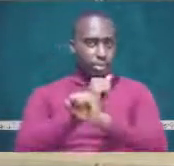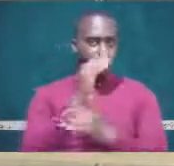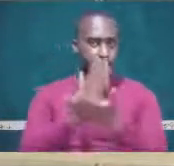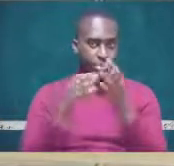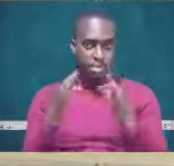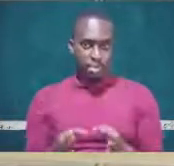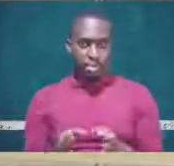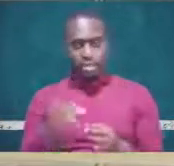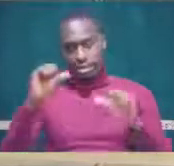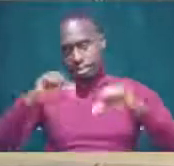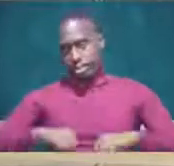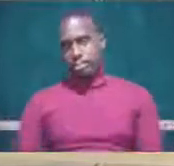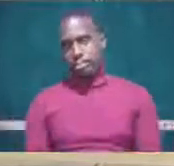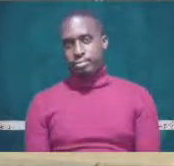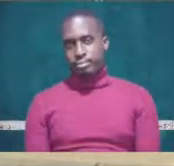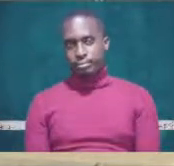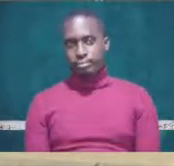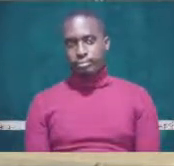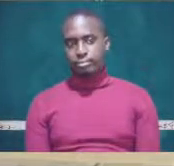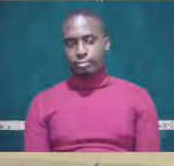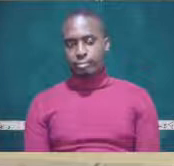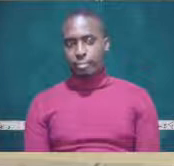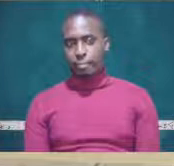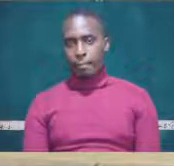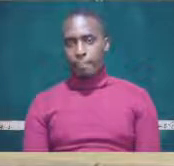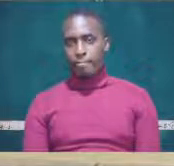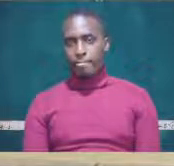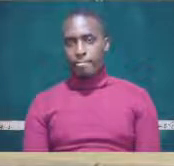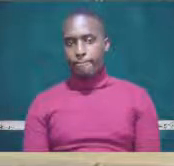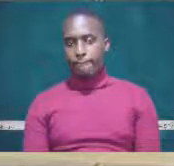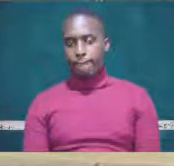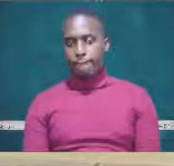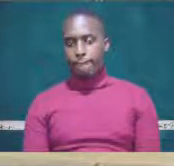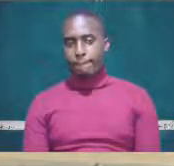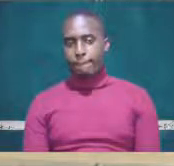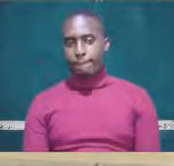something dangerous. A precaution refers to a measure,